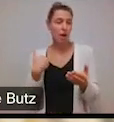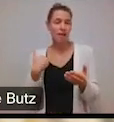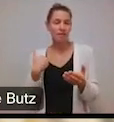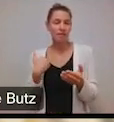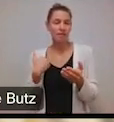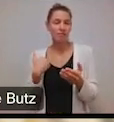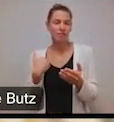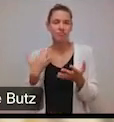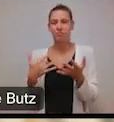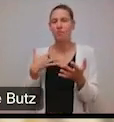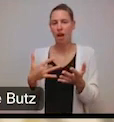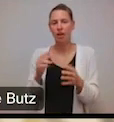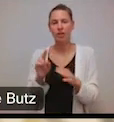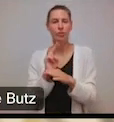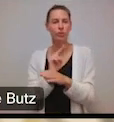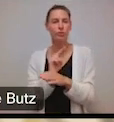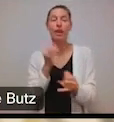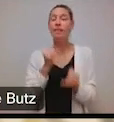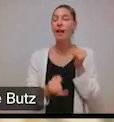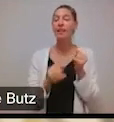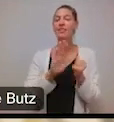the recipient knows exactly who you are.